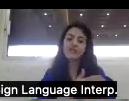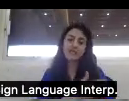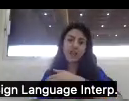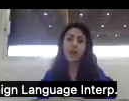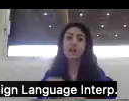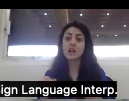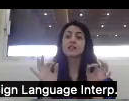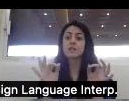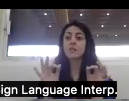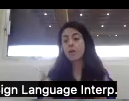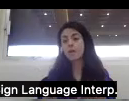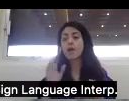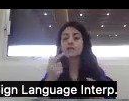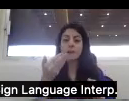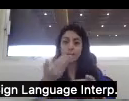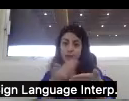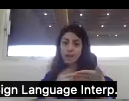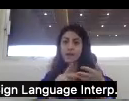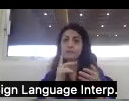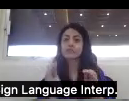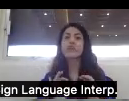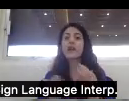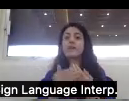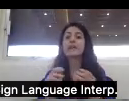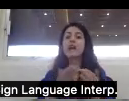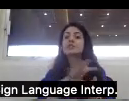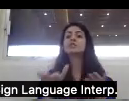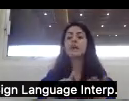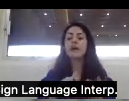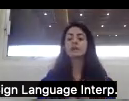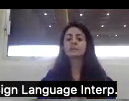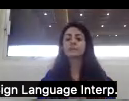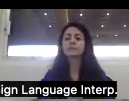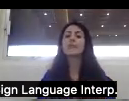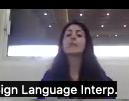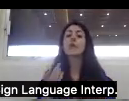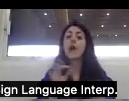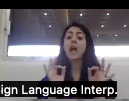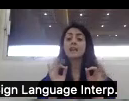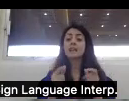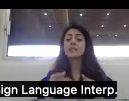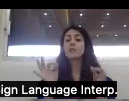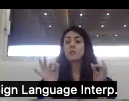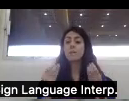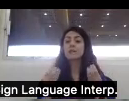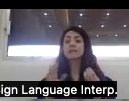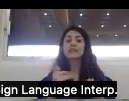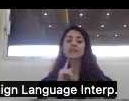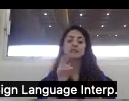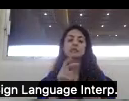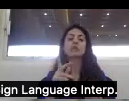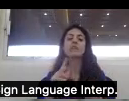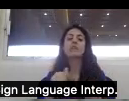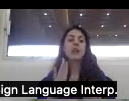and support services that can address and compensate for the disability-related extra costs across the life cycle, perhaps a topic